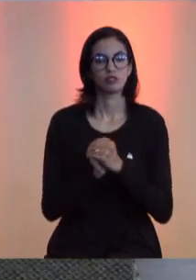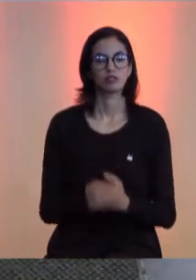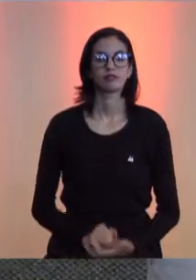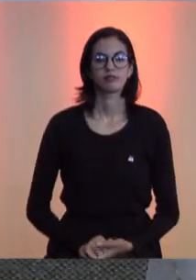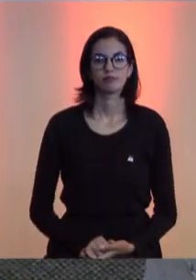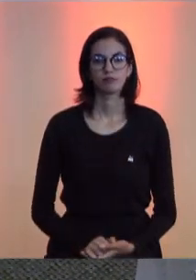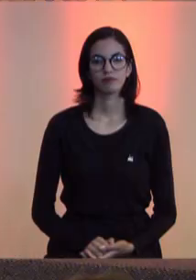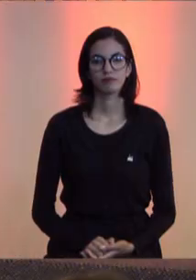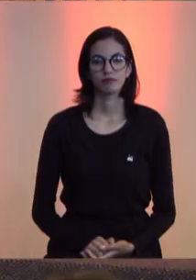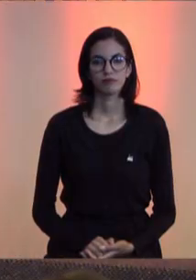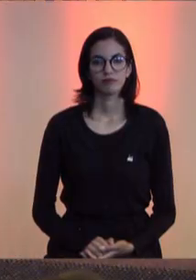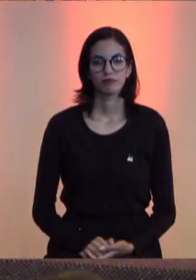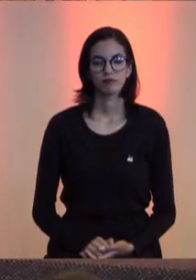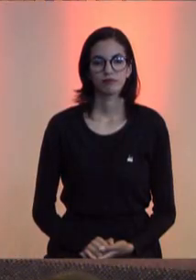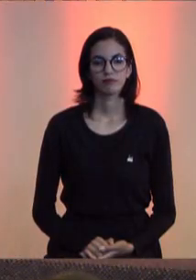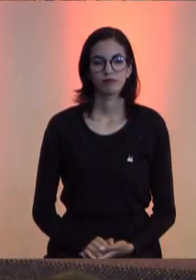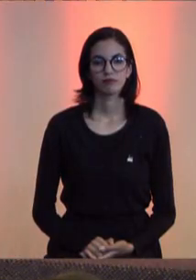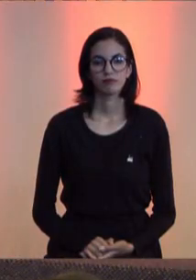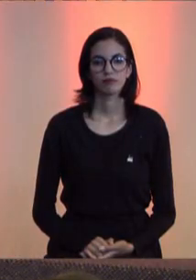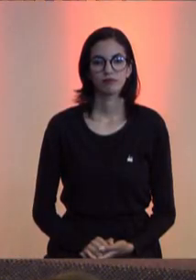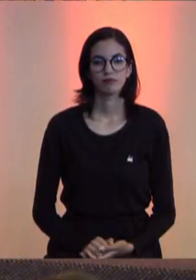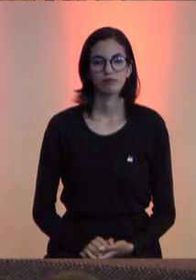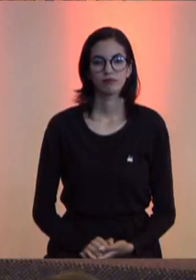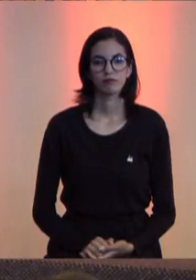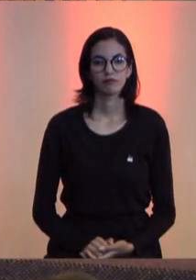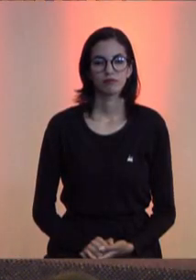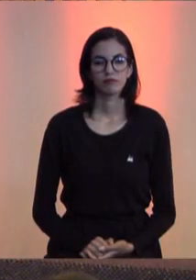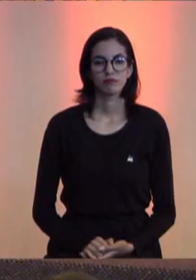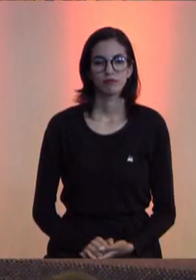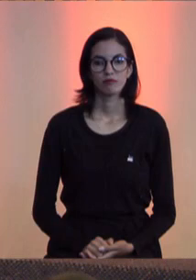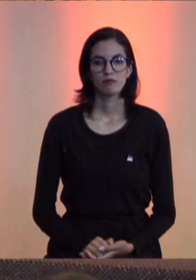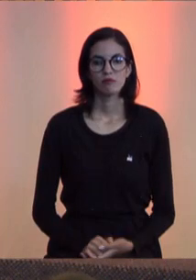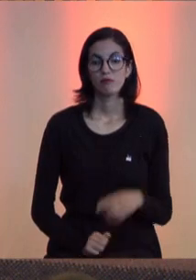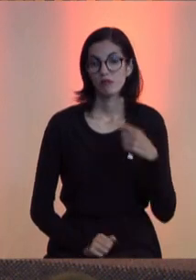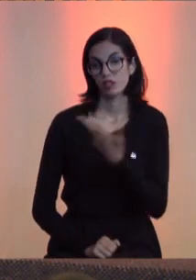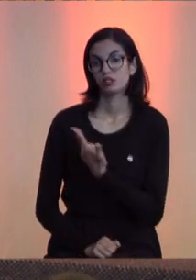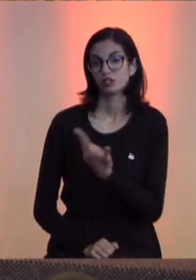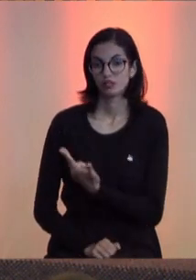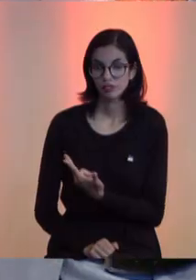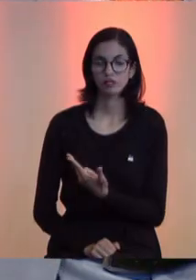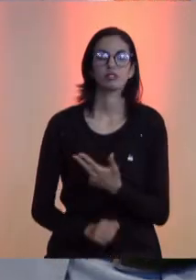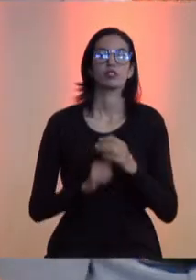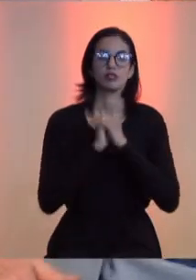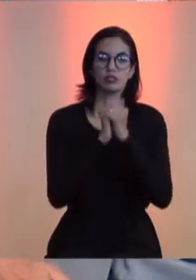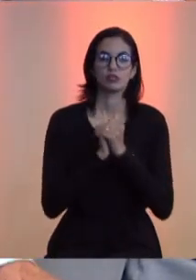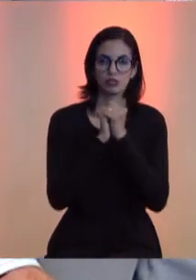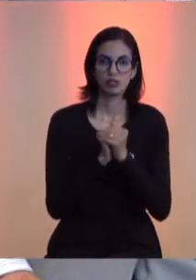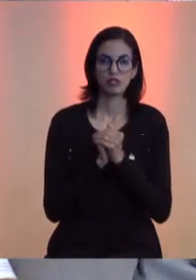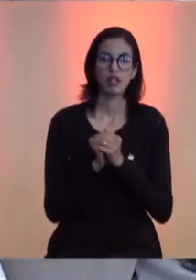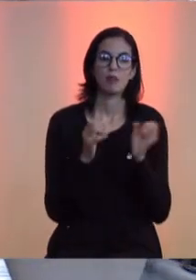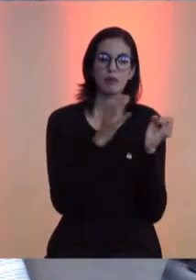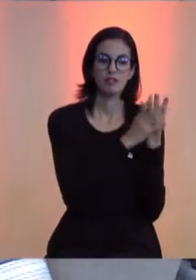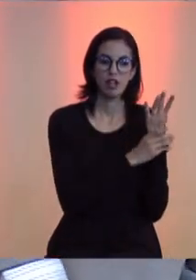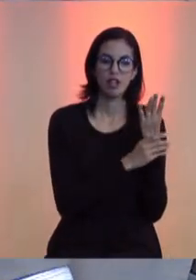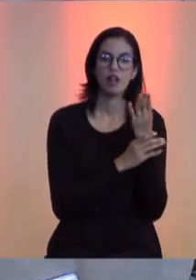they prayed in the evening, they prayed at noon time. Ellos oraban a la mañana, oraban al anochecer y oraban al mediodía. They